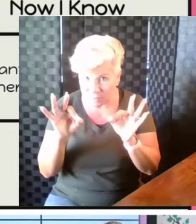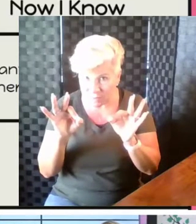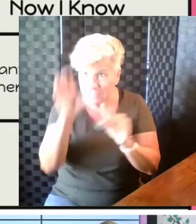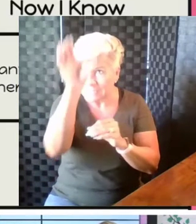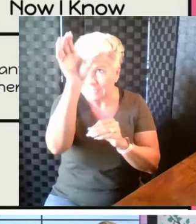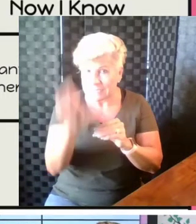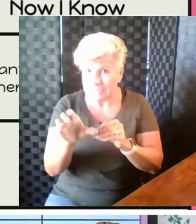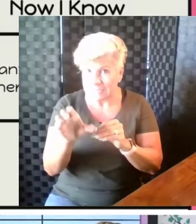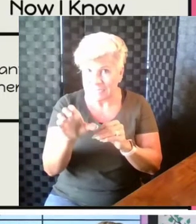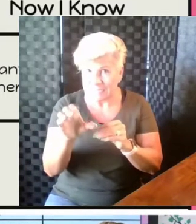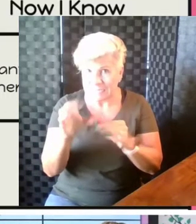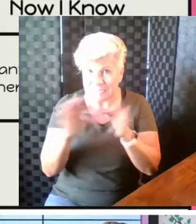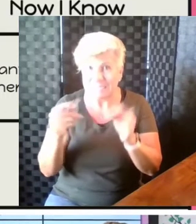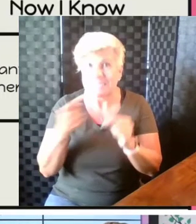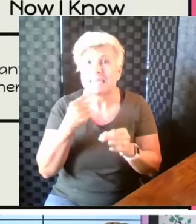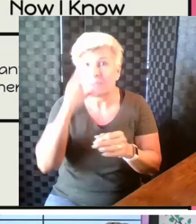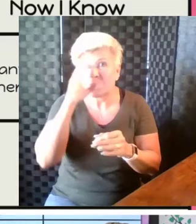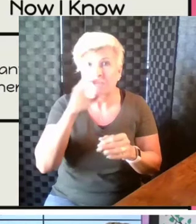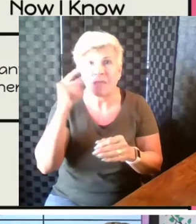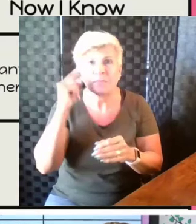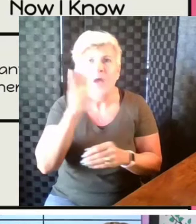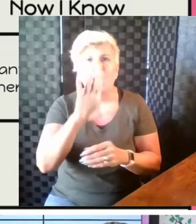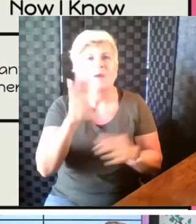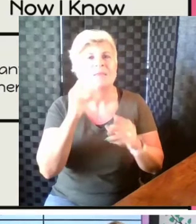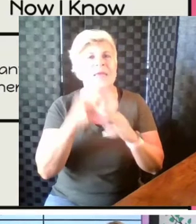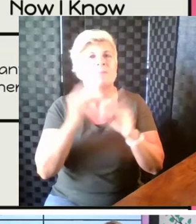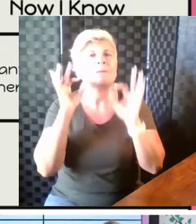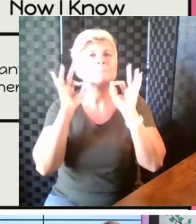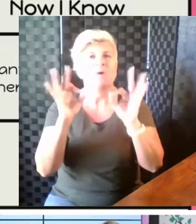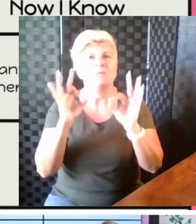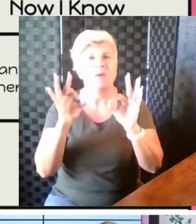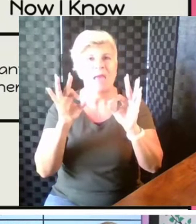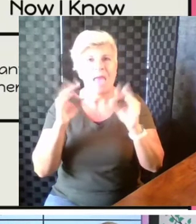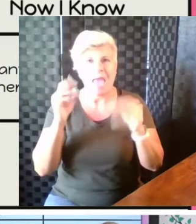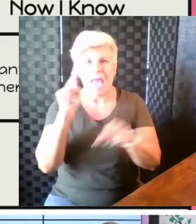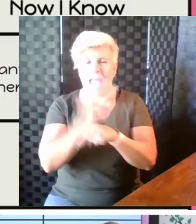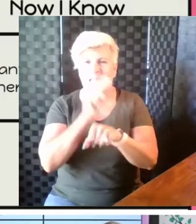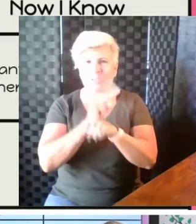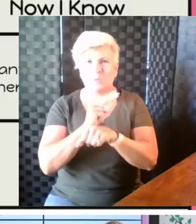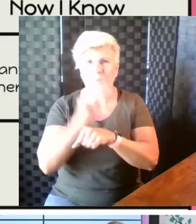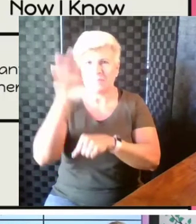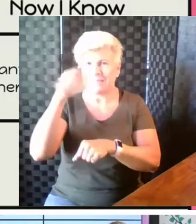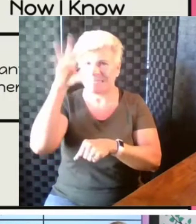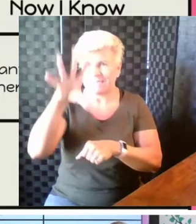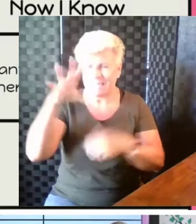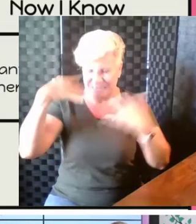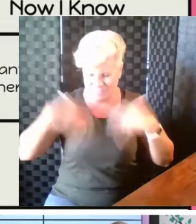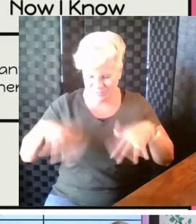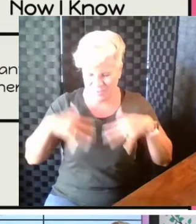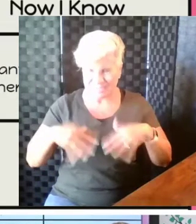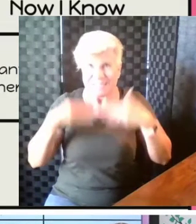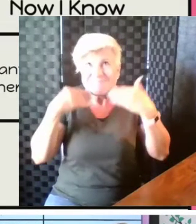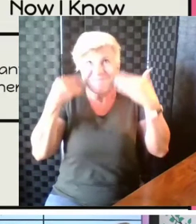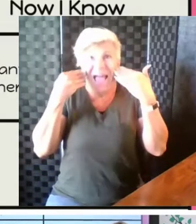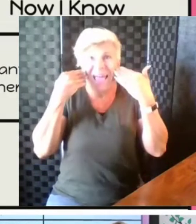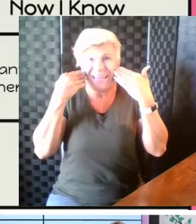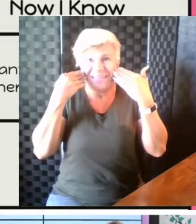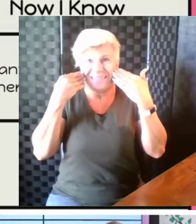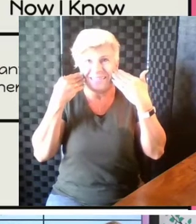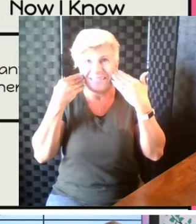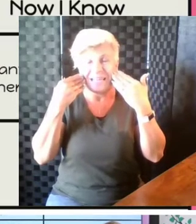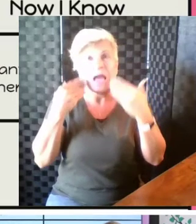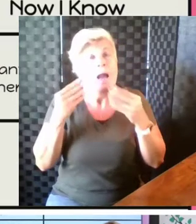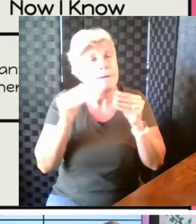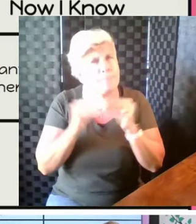In the text, it states that chrysanthemum thought her name was perfect and she wore her sunniest dress and her brightest smile. So now we have a little bit